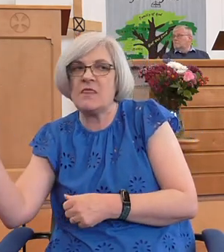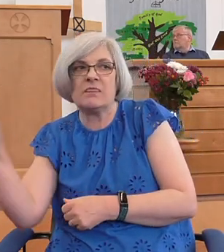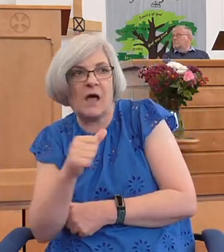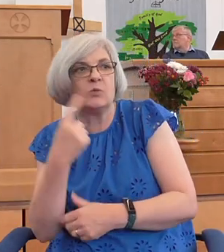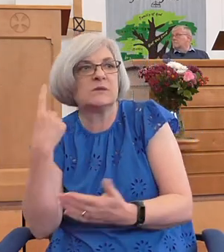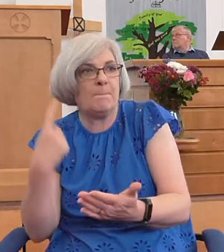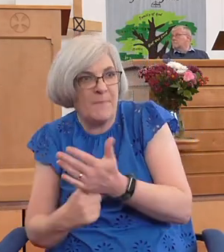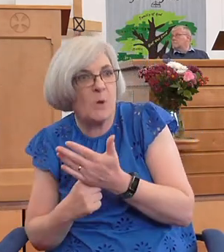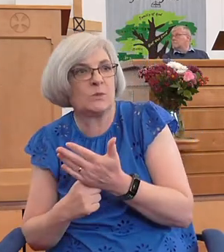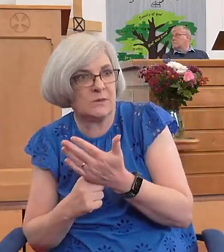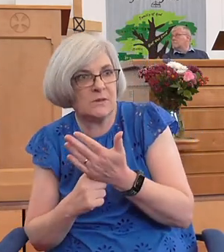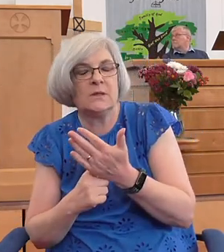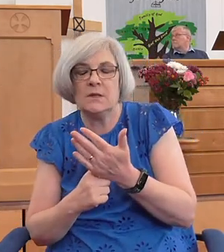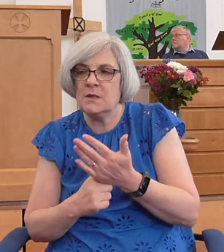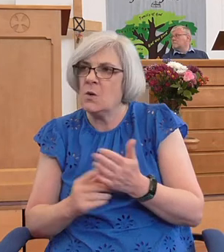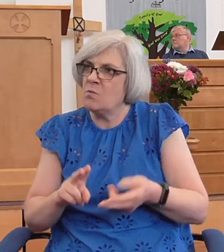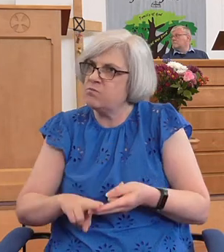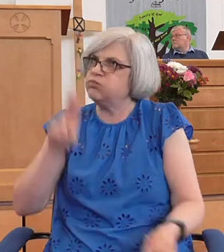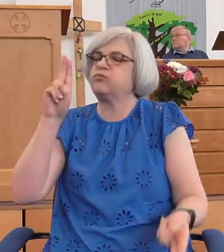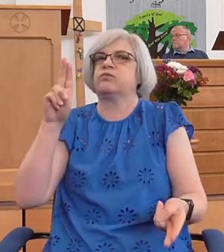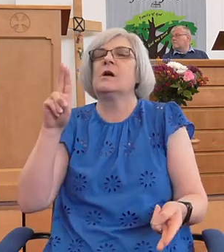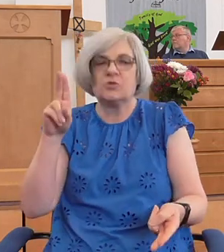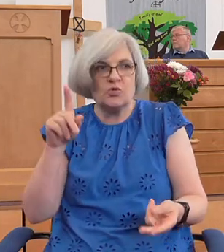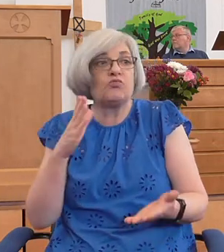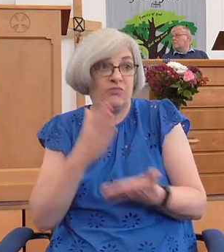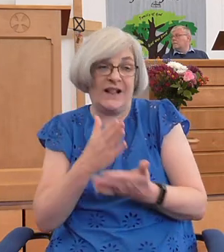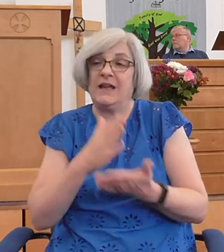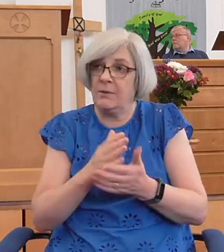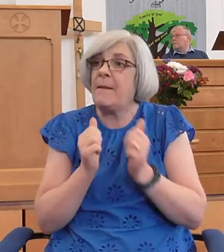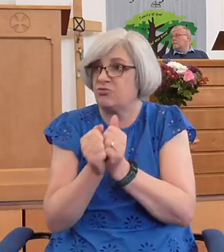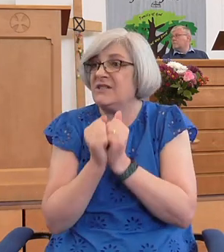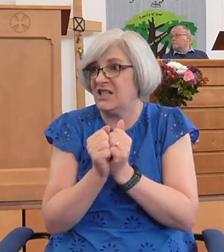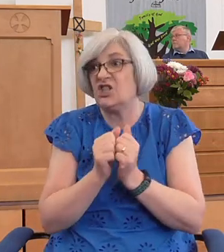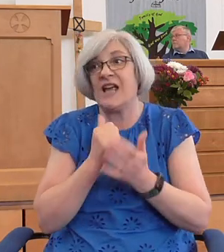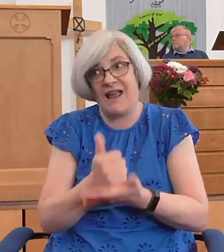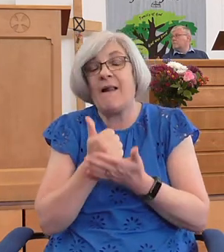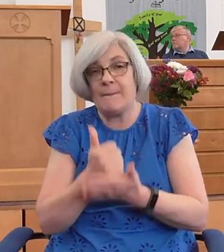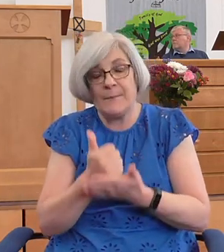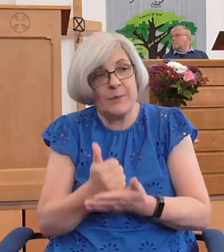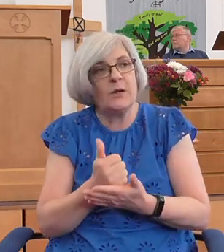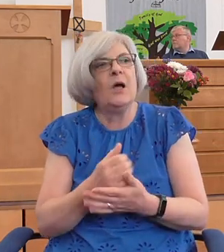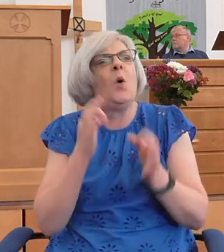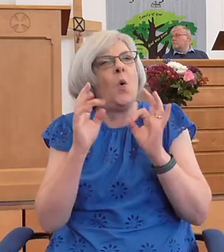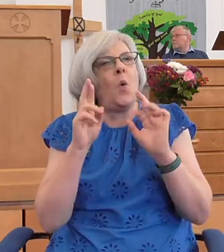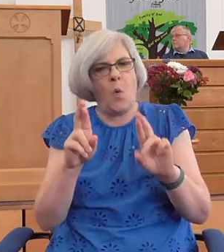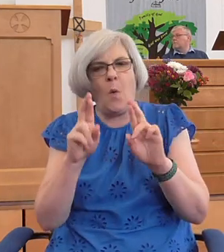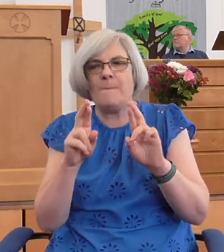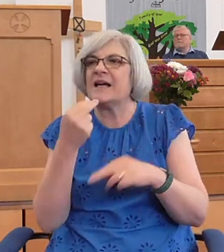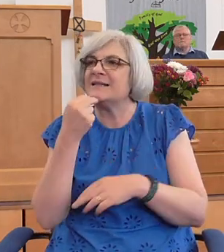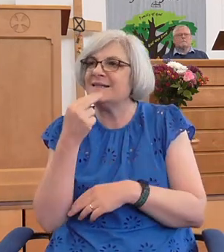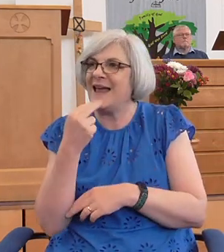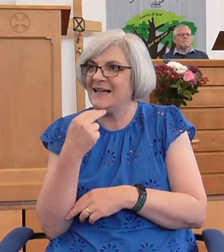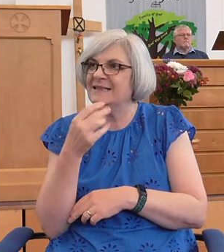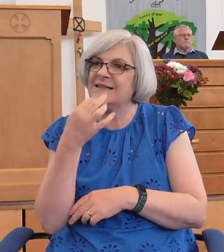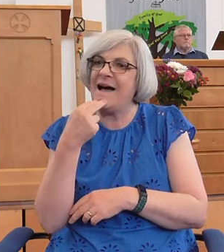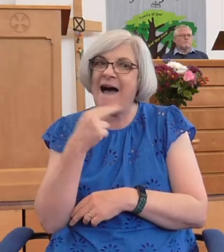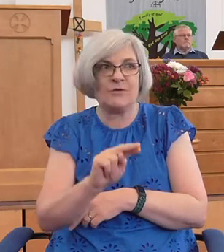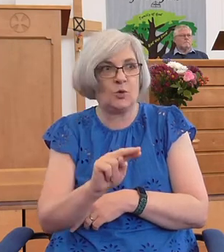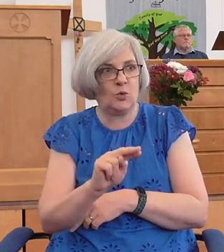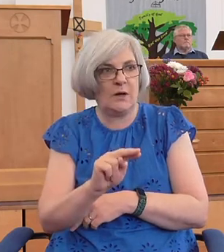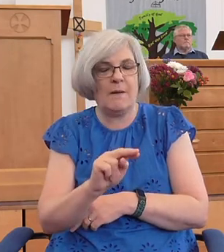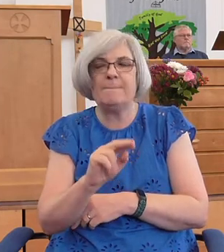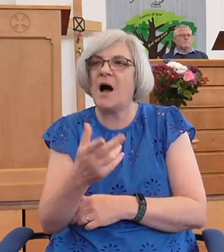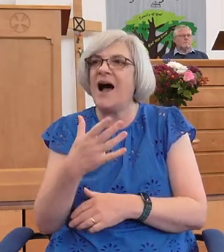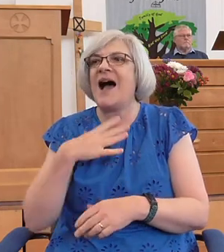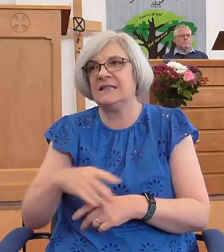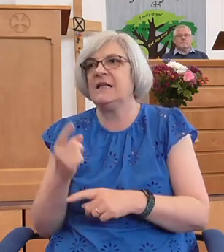any help that we can give them at all. We hope to have a nice afternoon. And to make it work, I really need